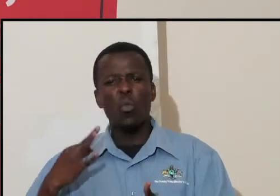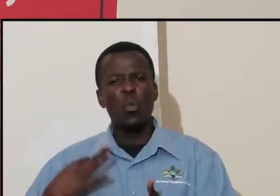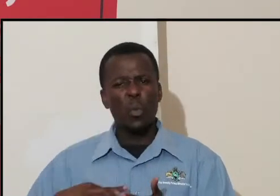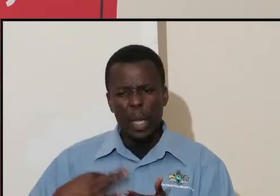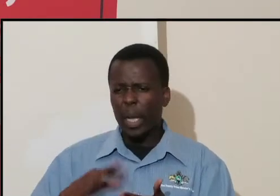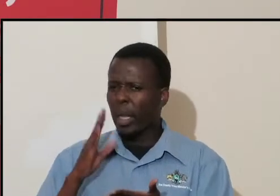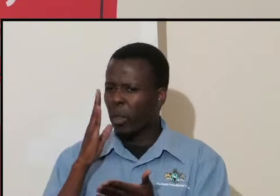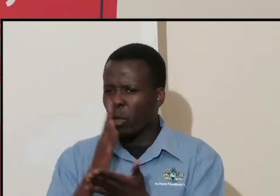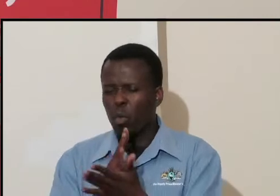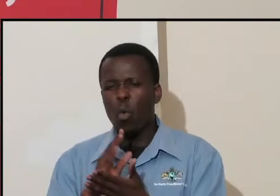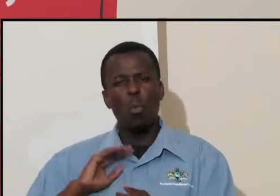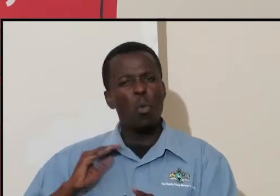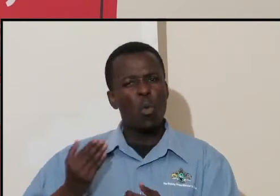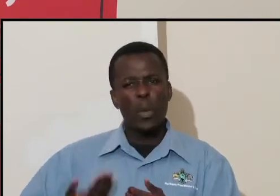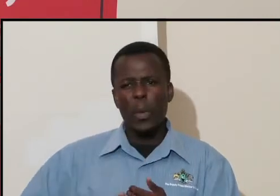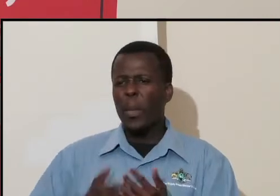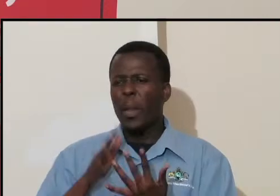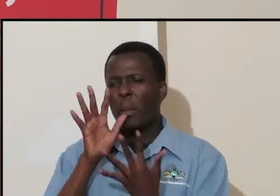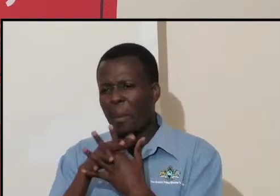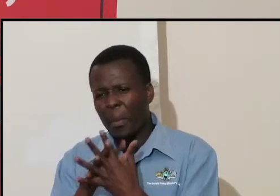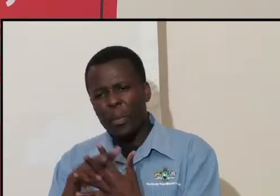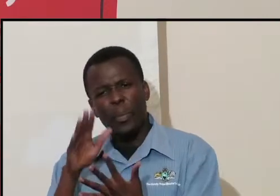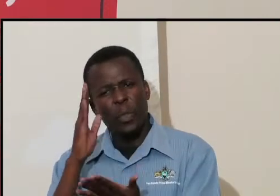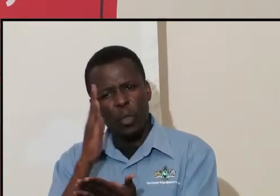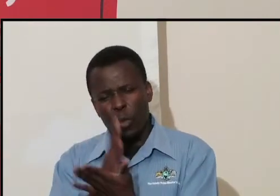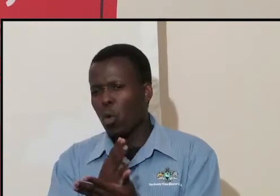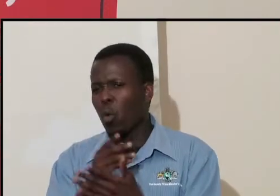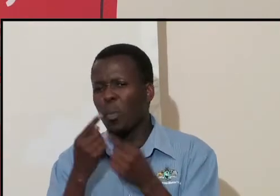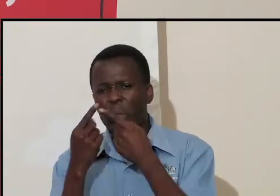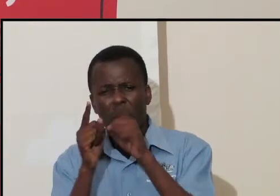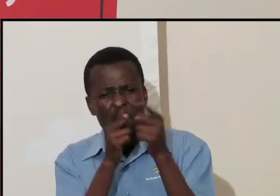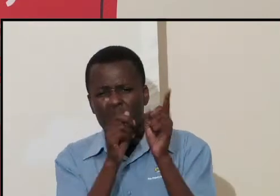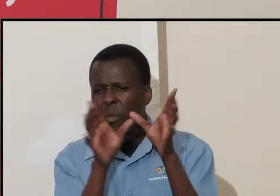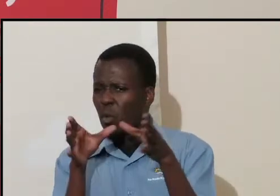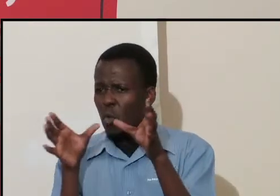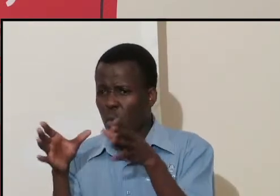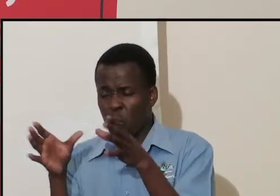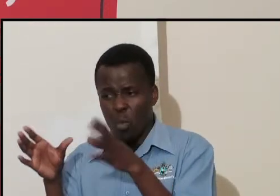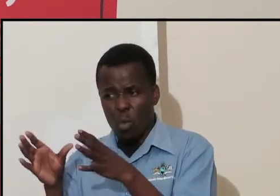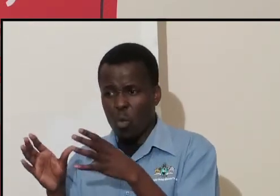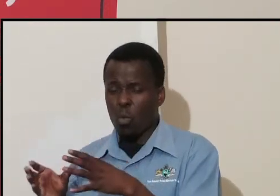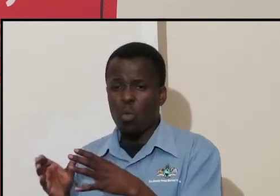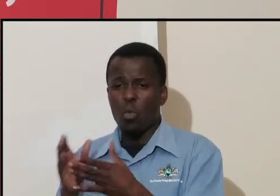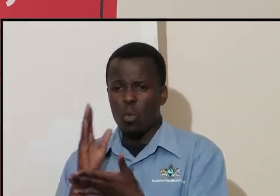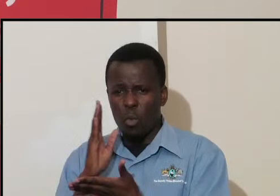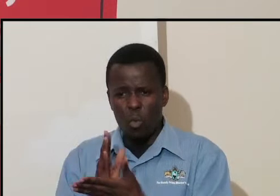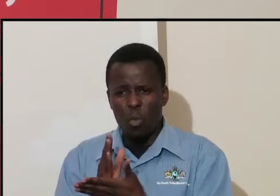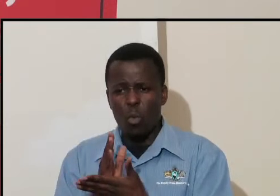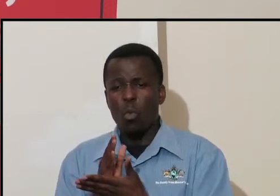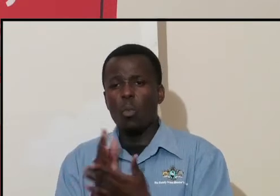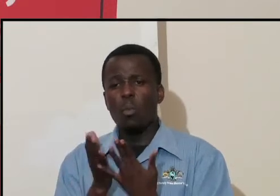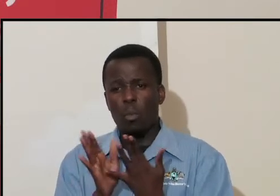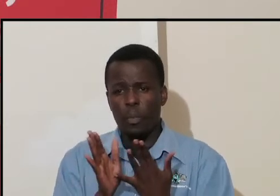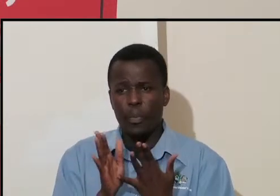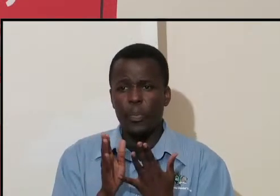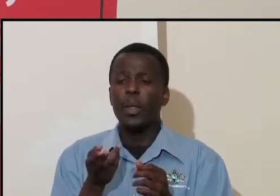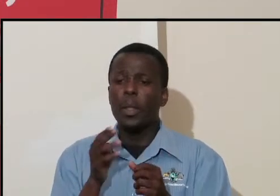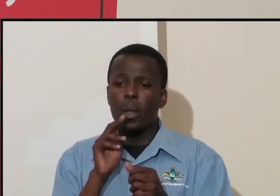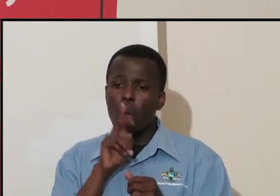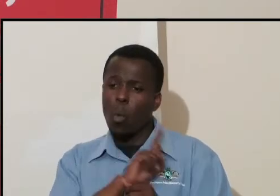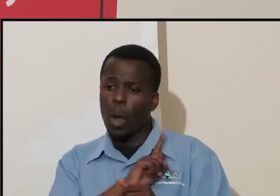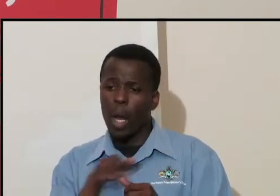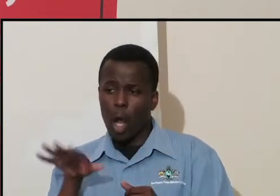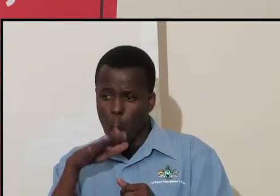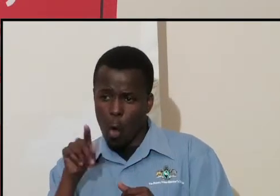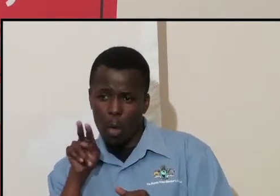key populations, and all other population groups that need HIV services. We have not